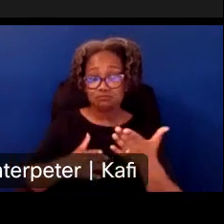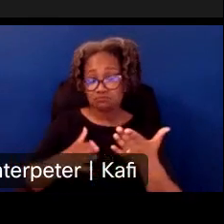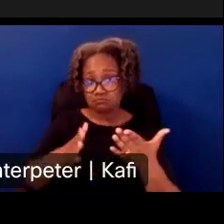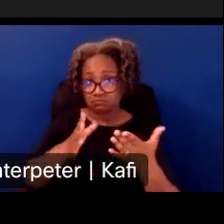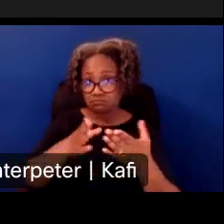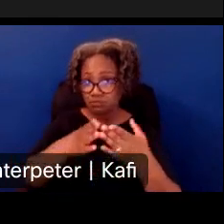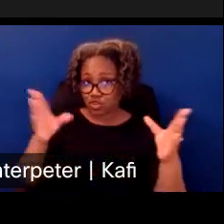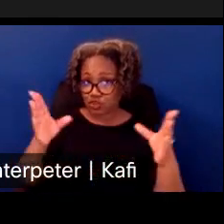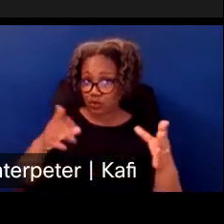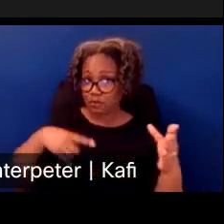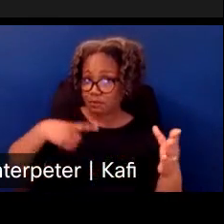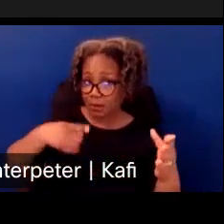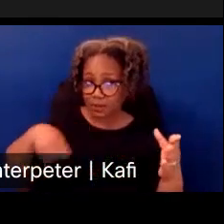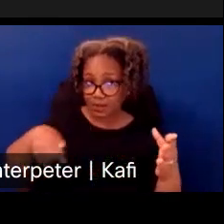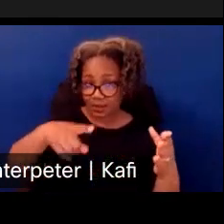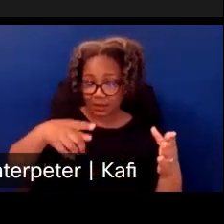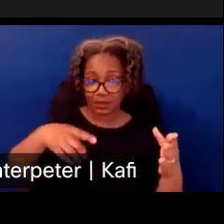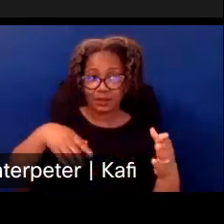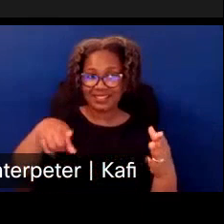it is a protective style.